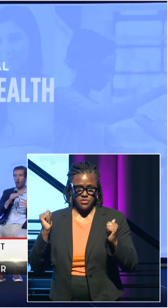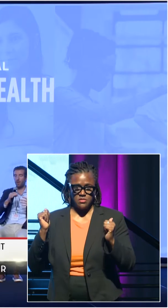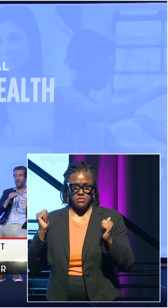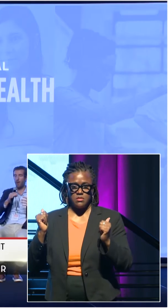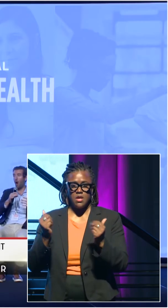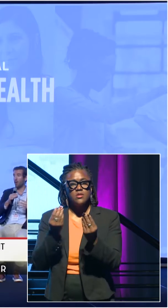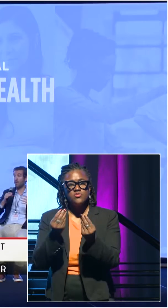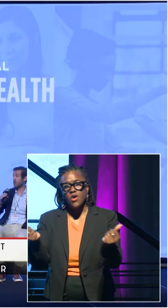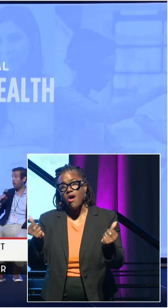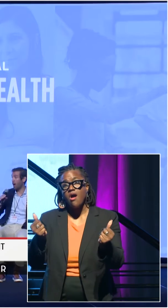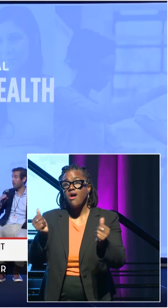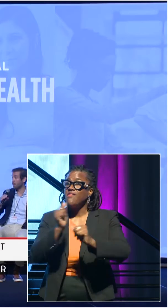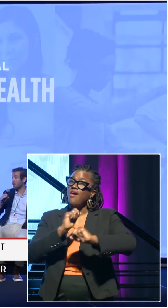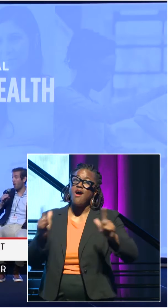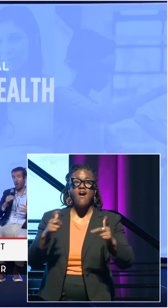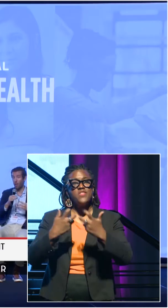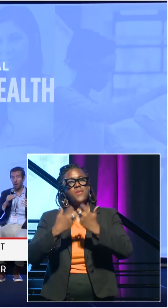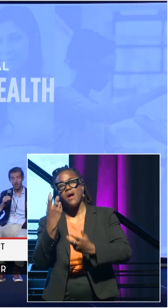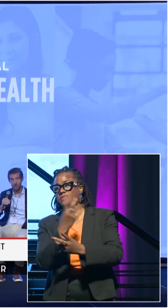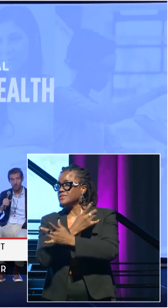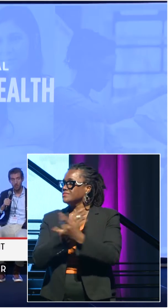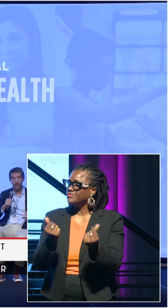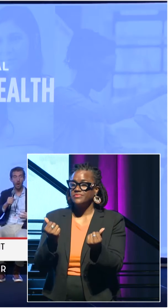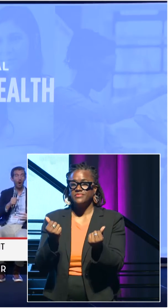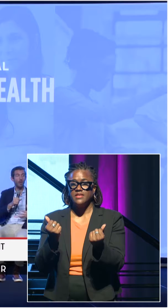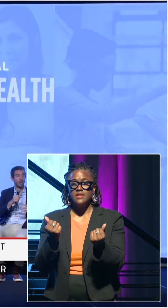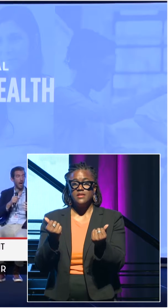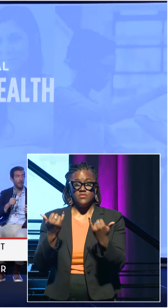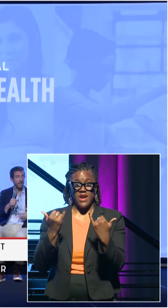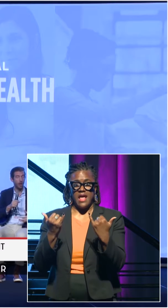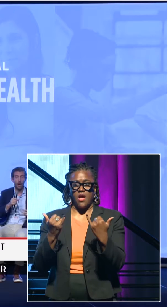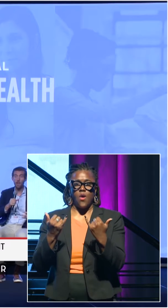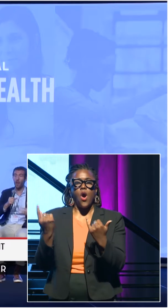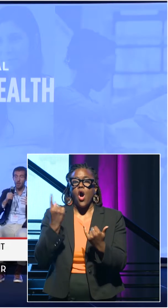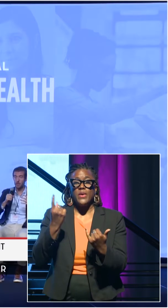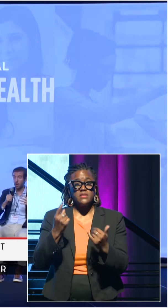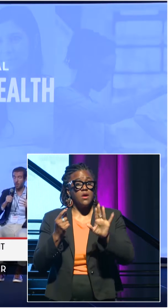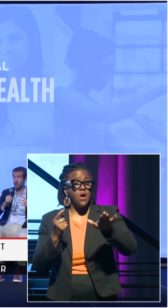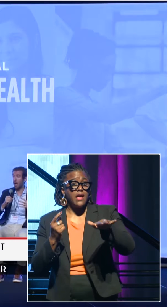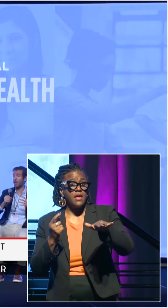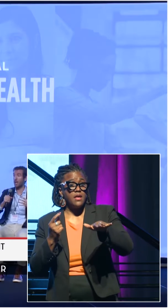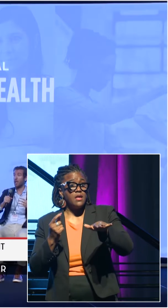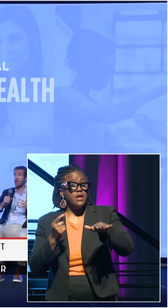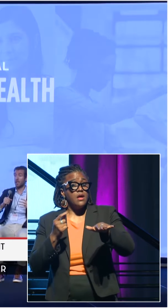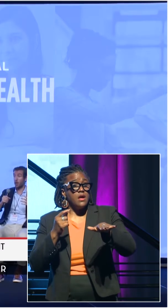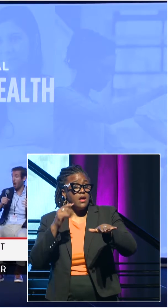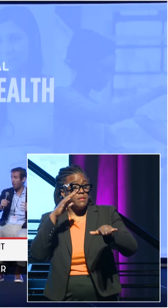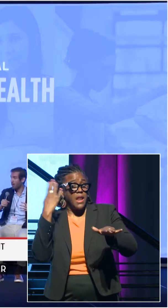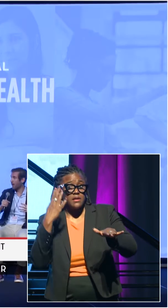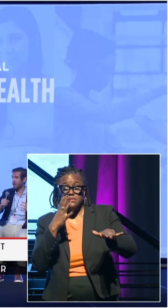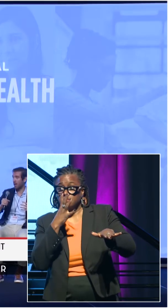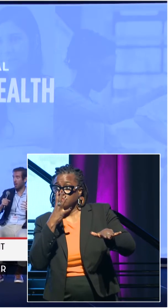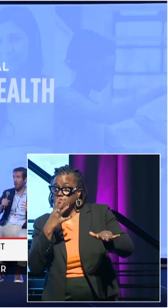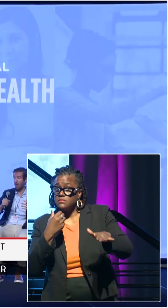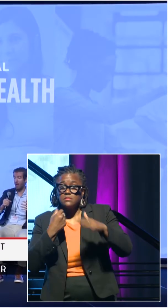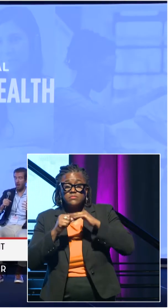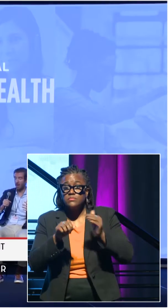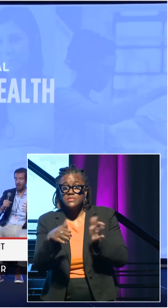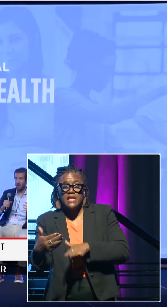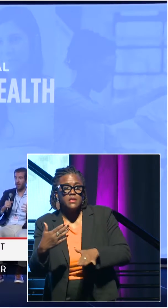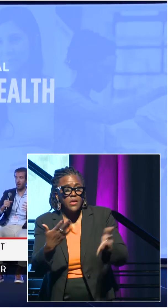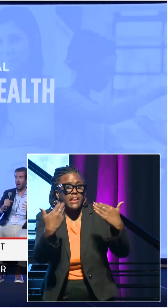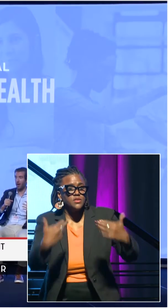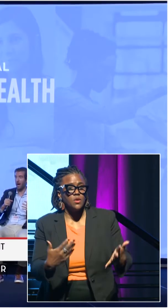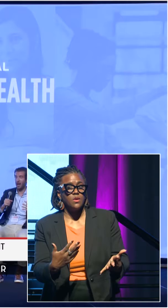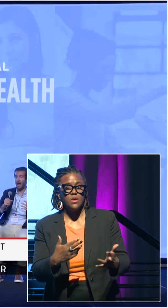to solve all of these problems all at once, right? All the time. It's like, okay, Black maternal mortality, let's go. And it's like,